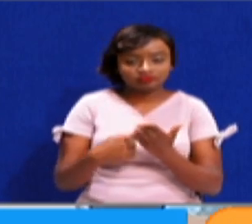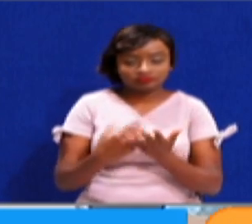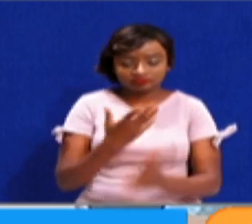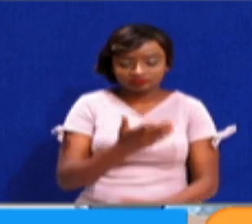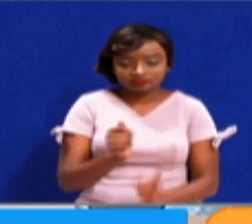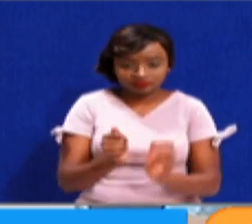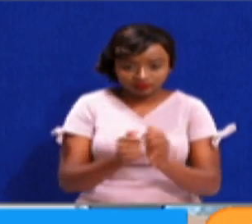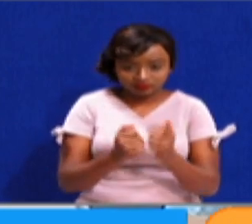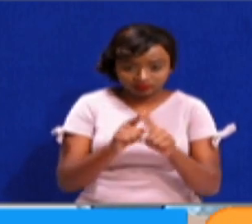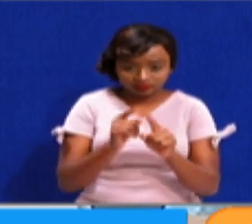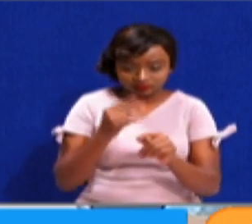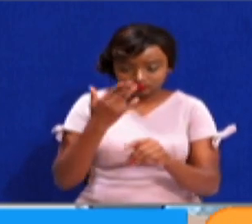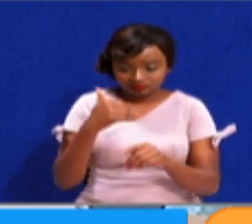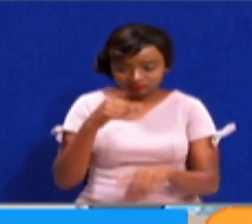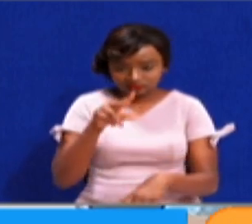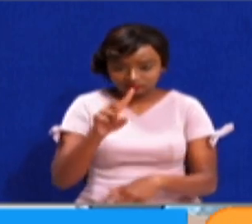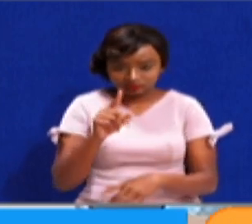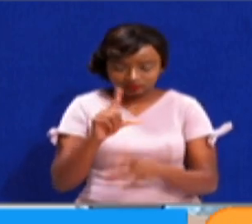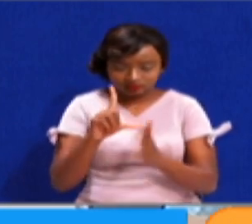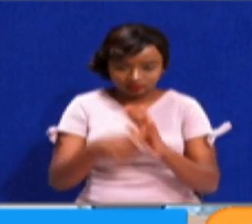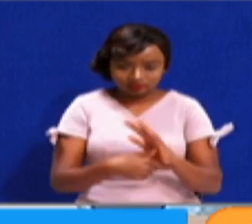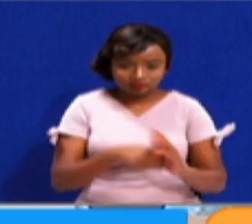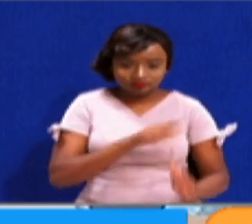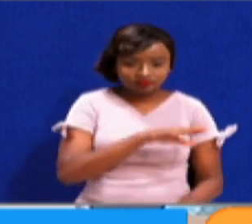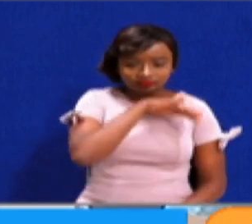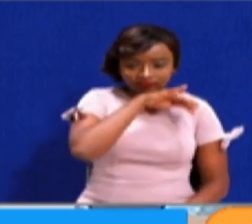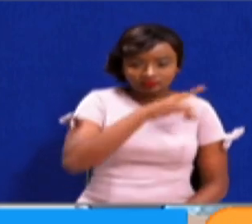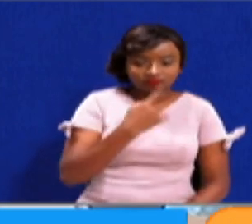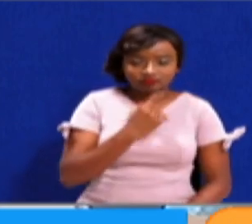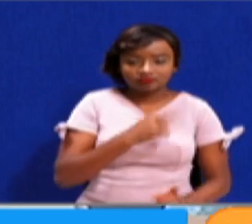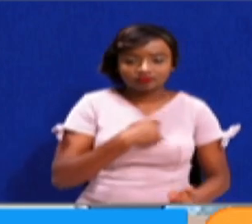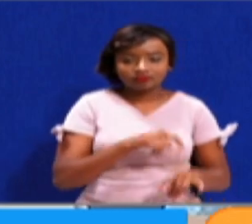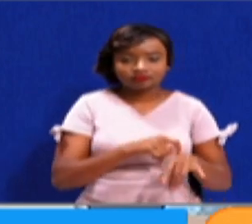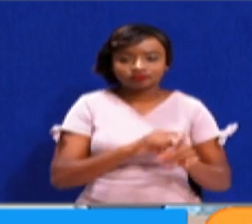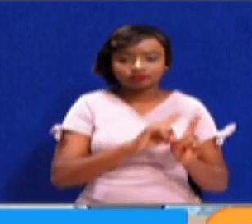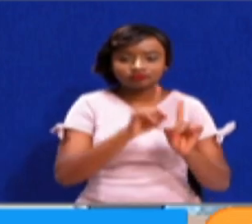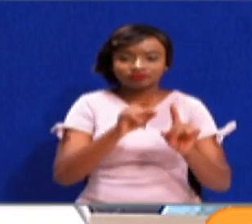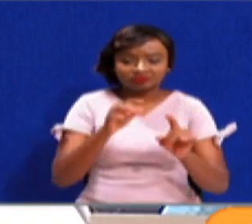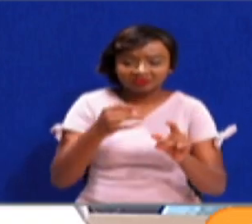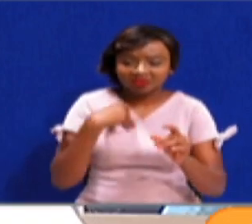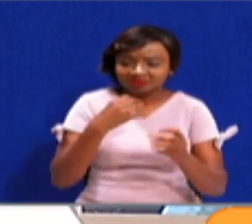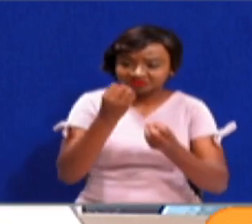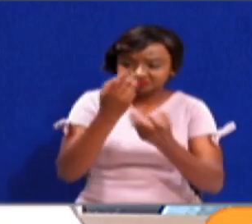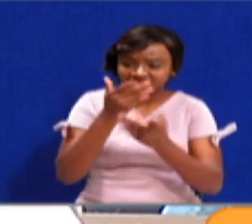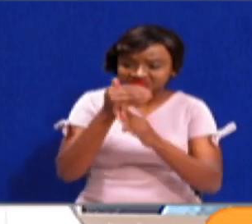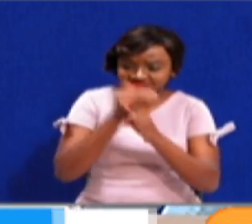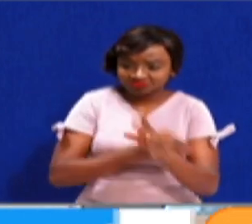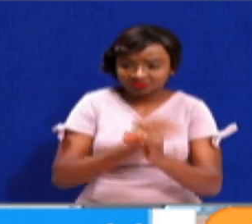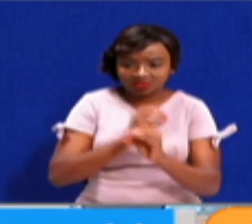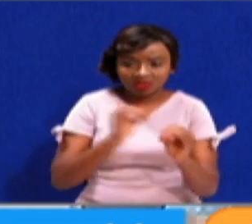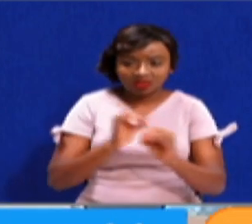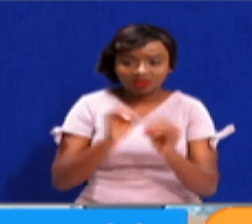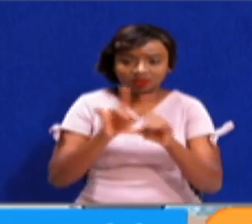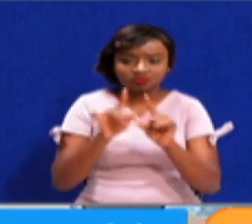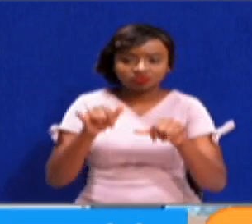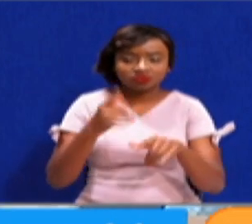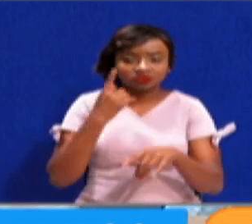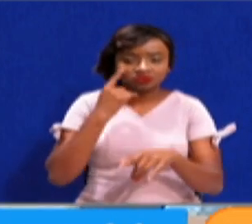a report about him saying when he came, he hadn't got a full brief and all of that. And this evening, I've